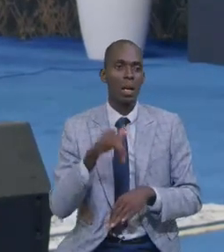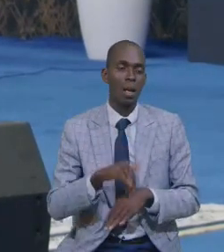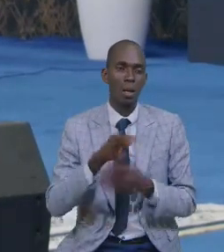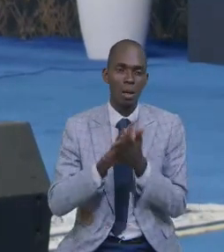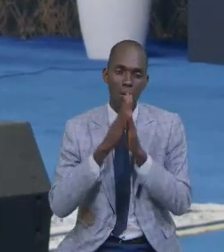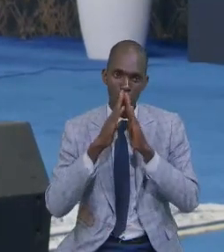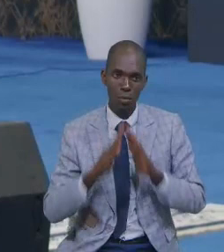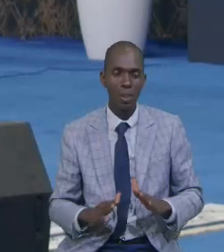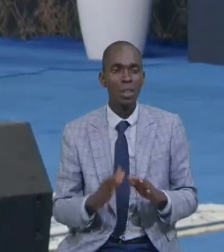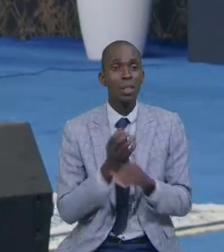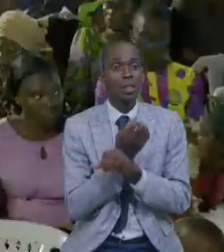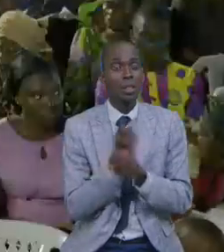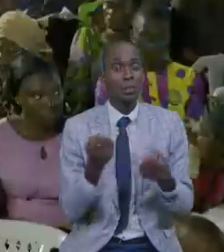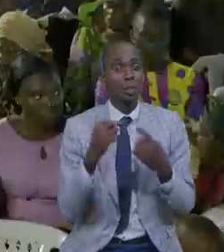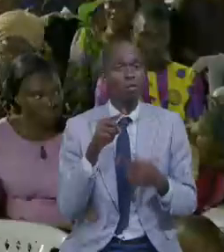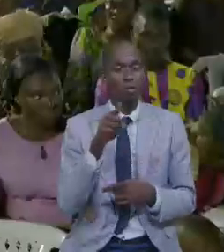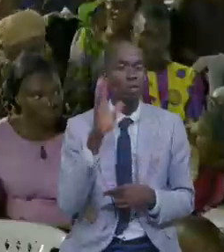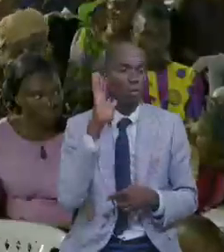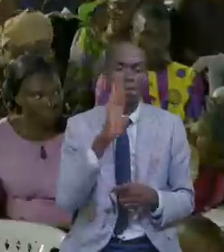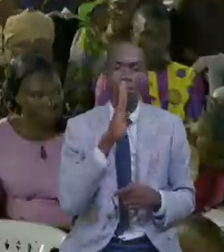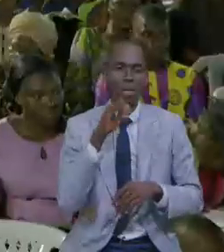comes, you'll be at peace.